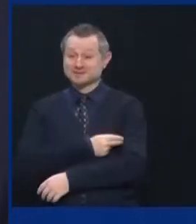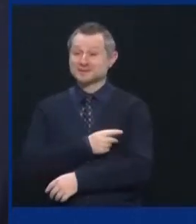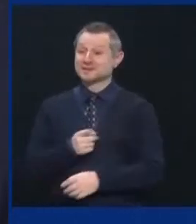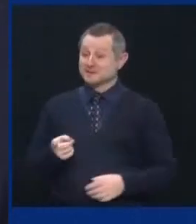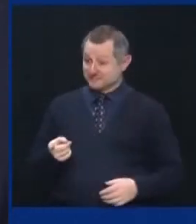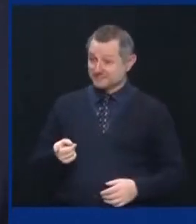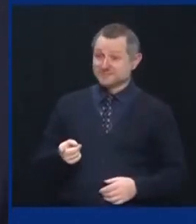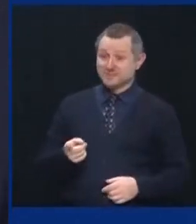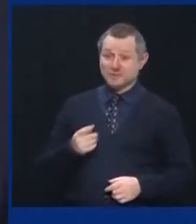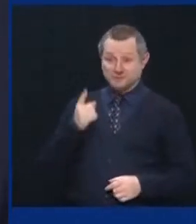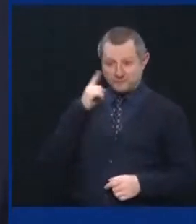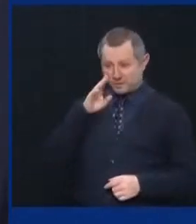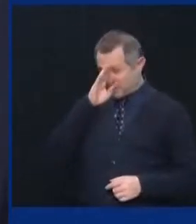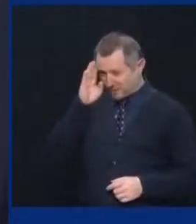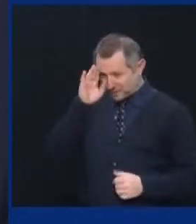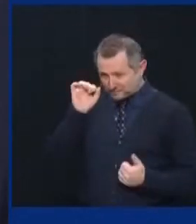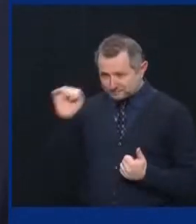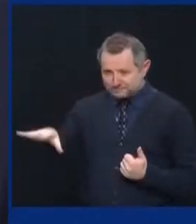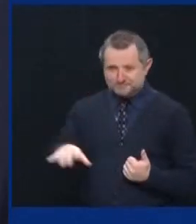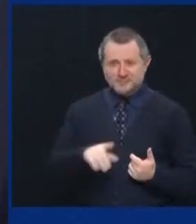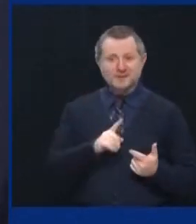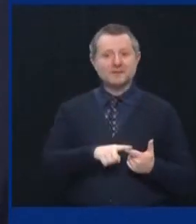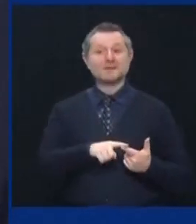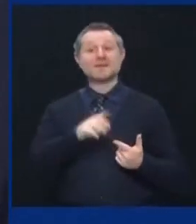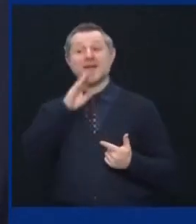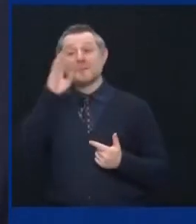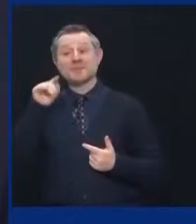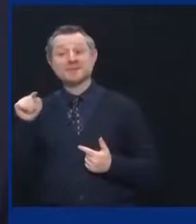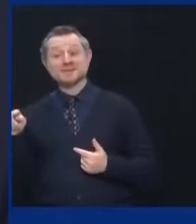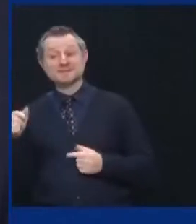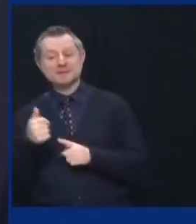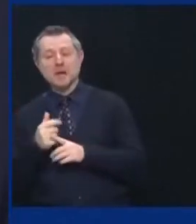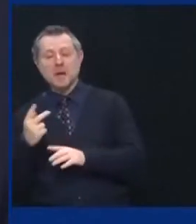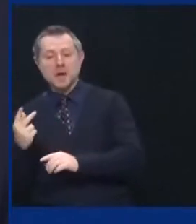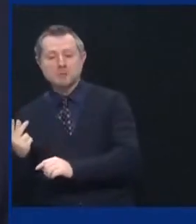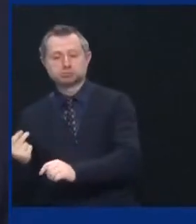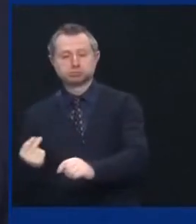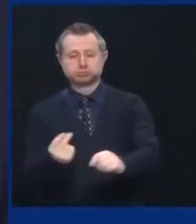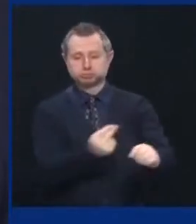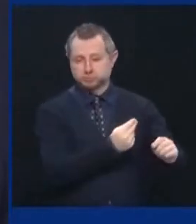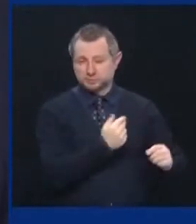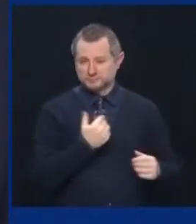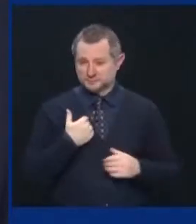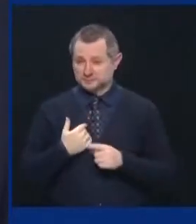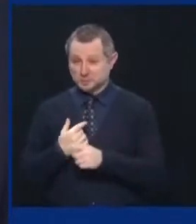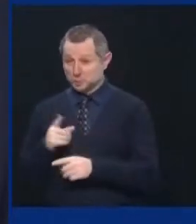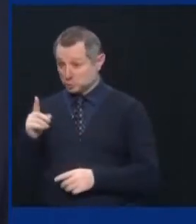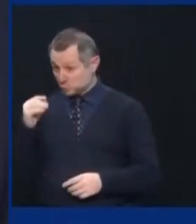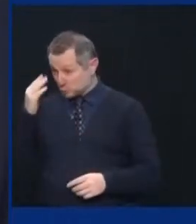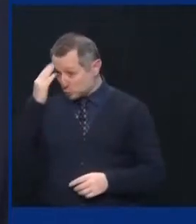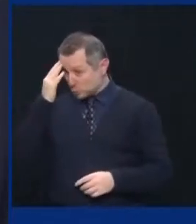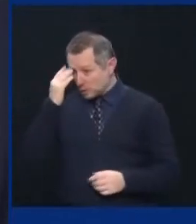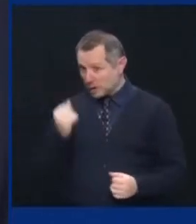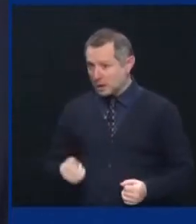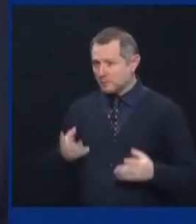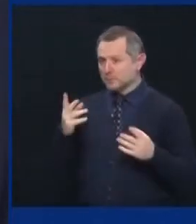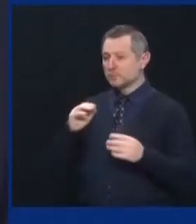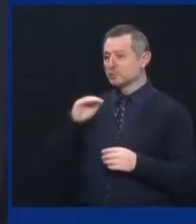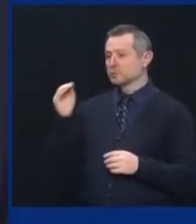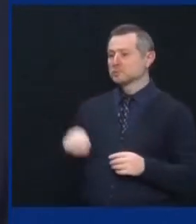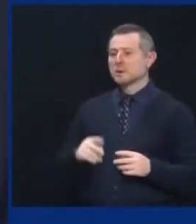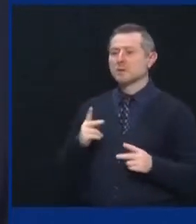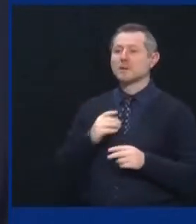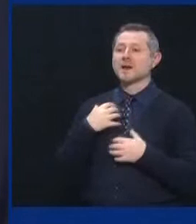vaccines to hospitals. Hospitals then administer them. Do we know what percentage of healthcare workers who